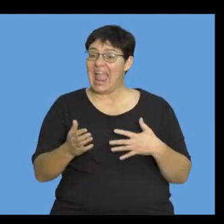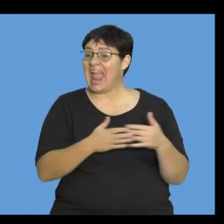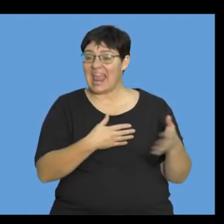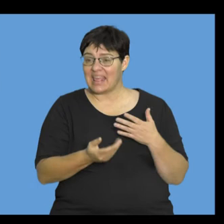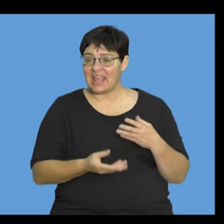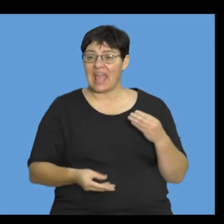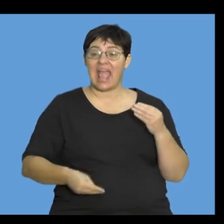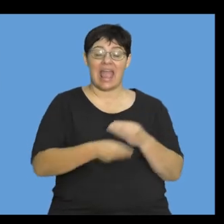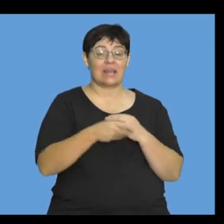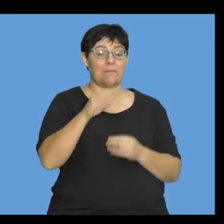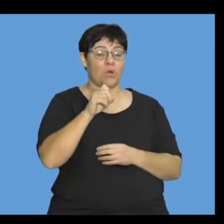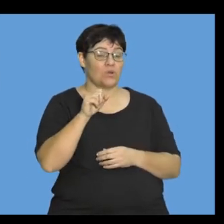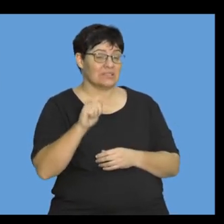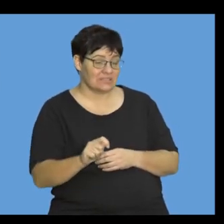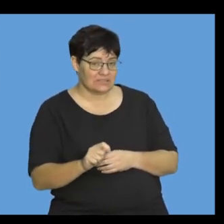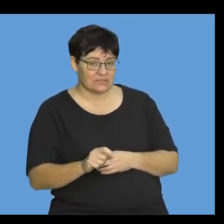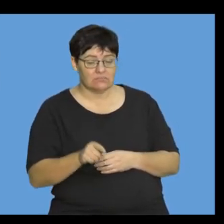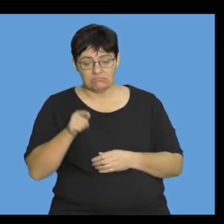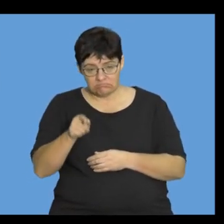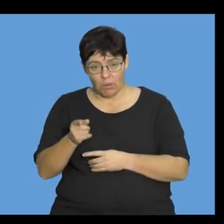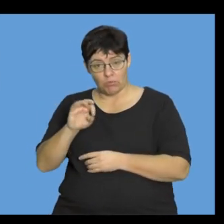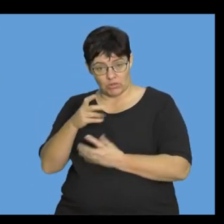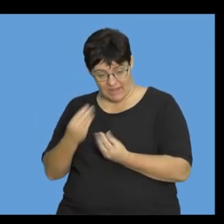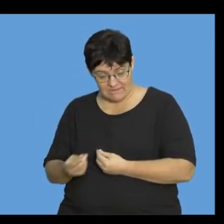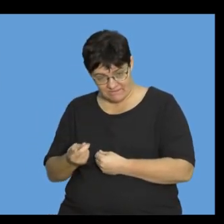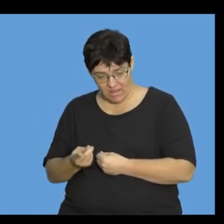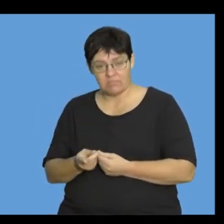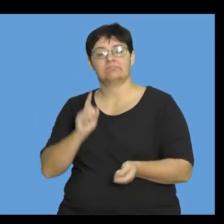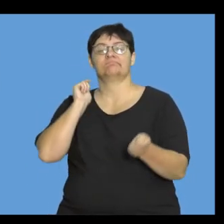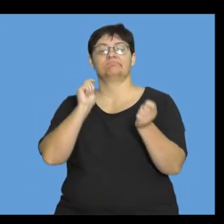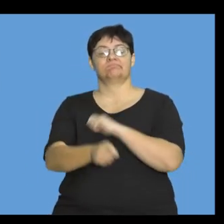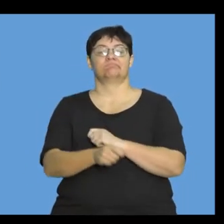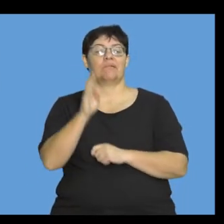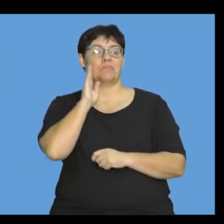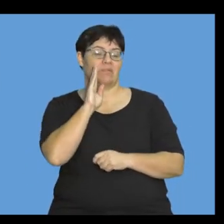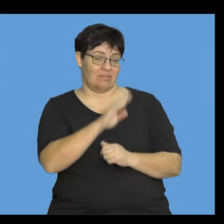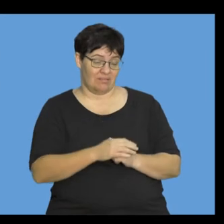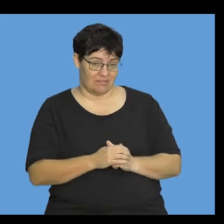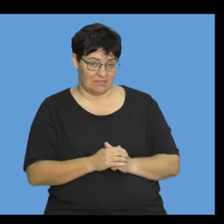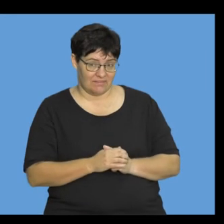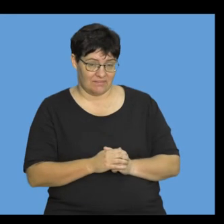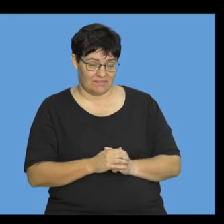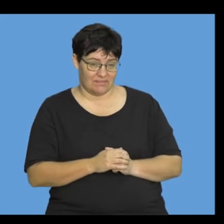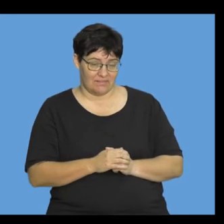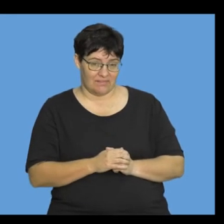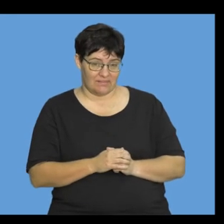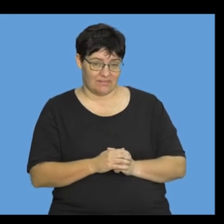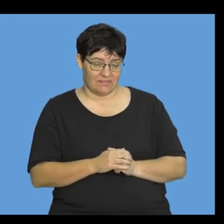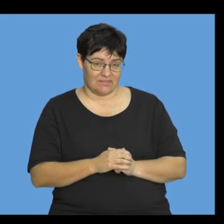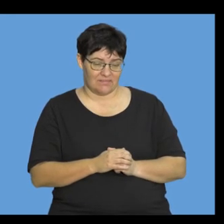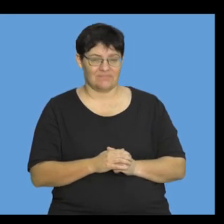right? So anytime you add biuret to something that is protein, it's going to change to